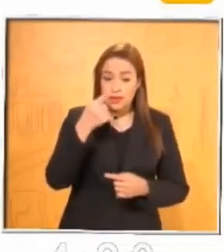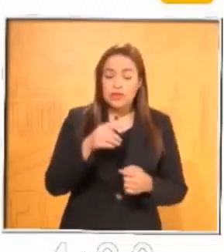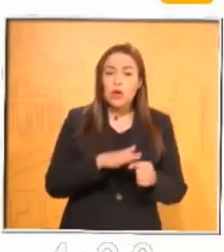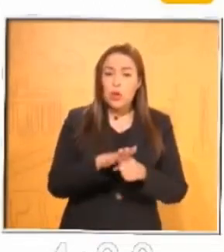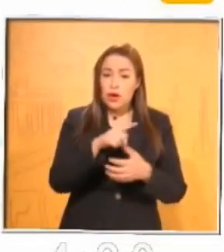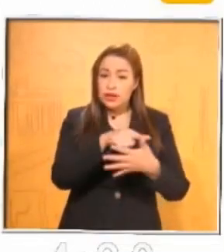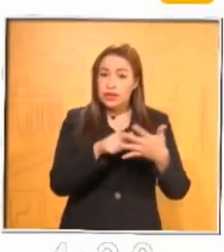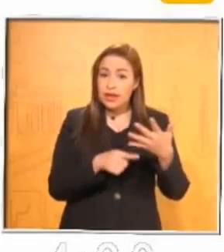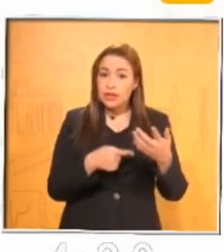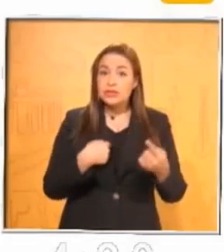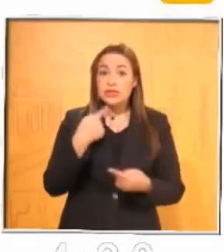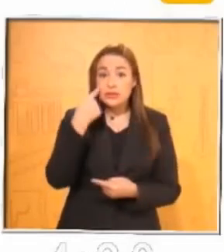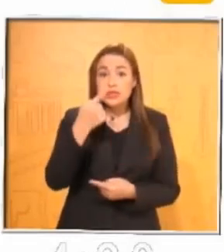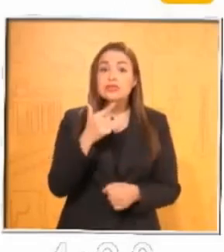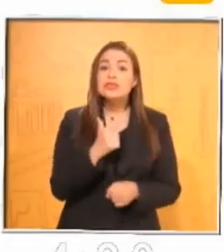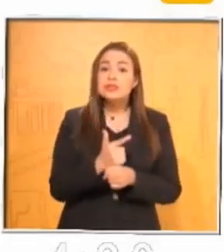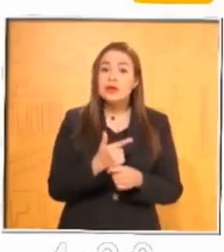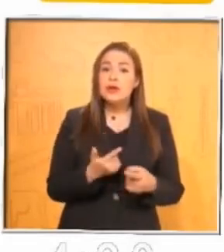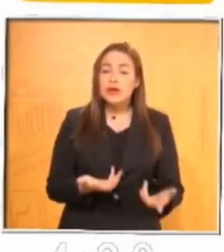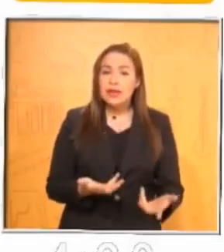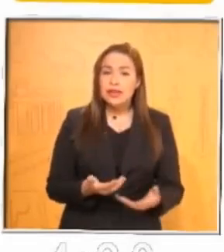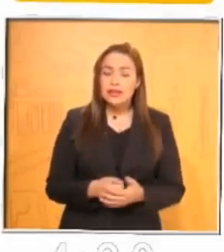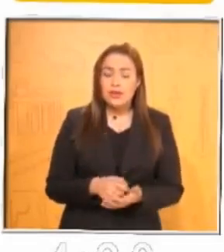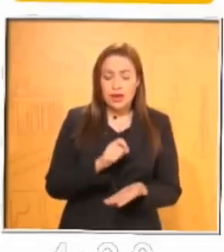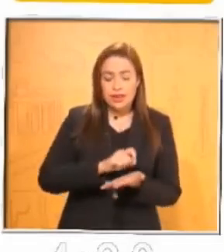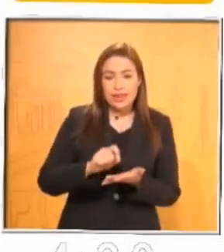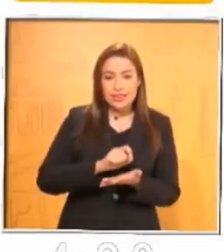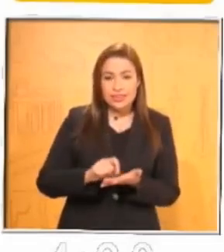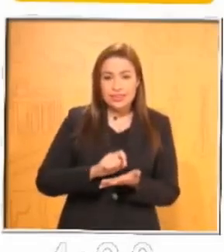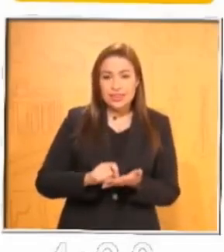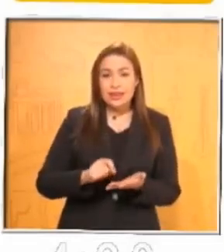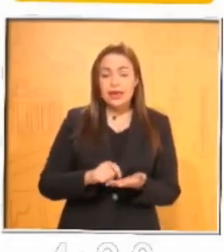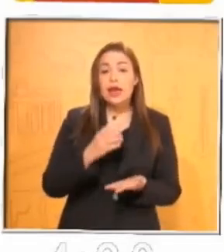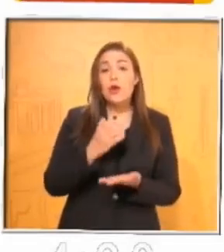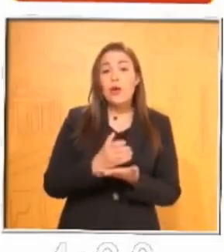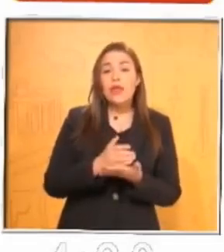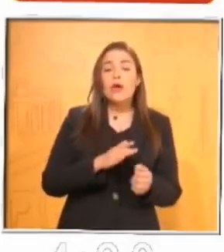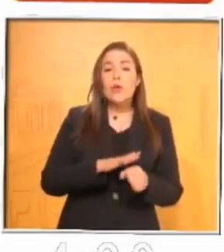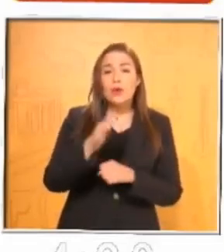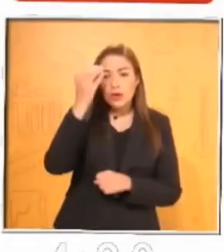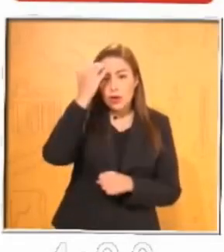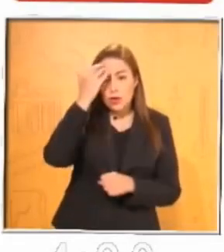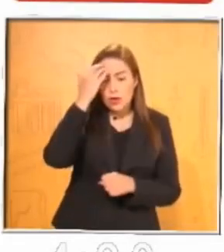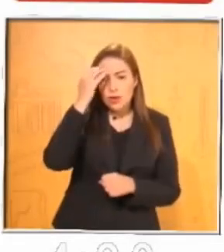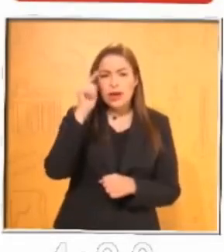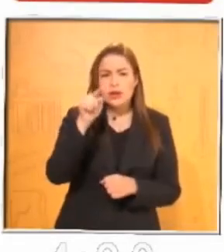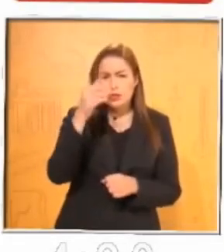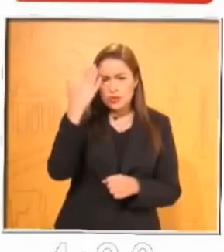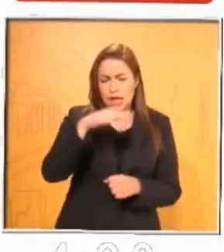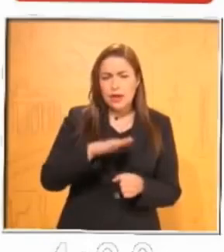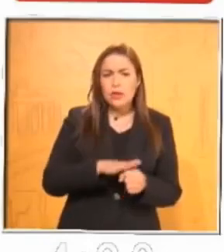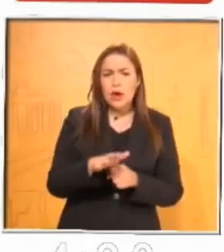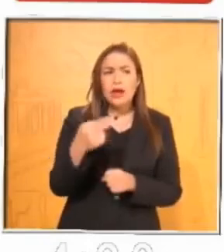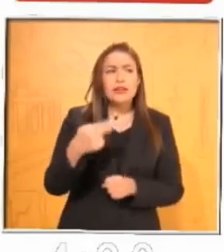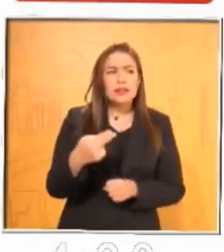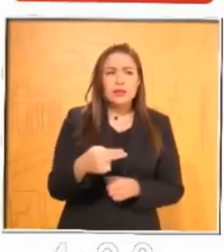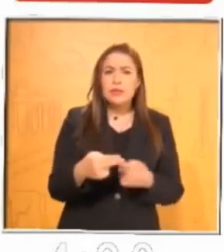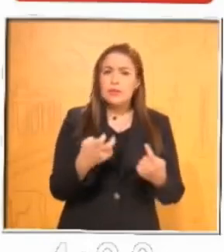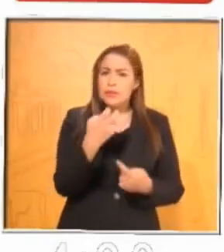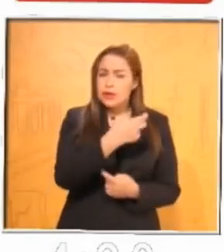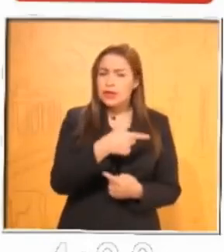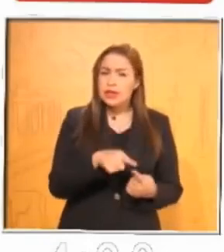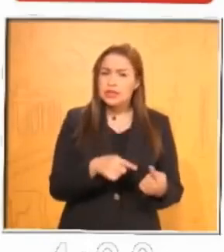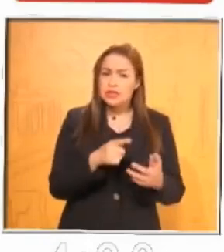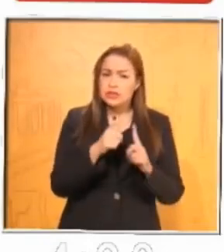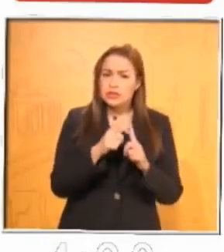them, please, and write your notes. Do you know the name of this comic? We're going to look